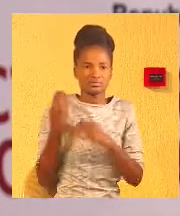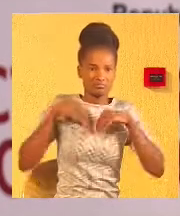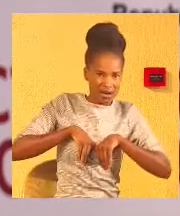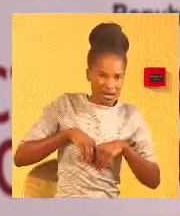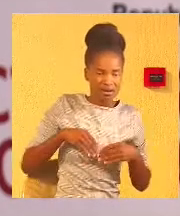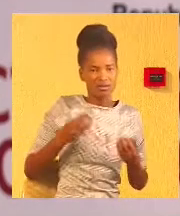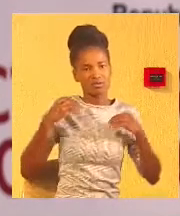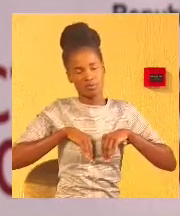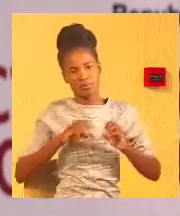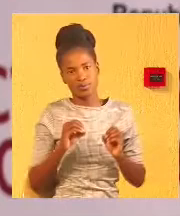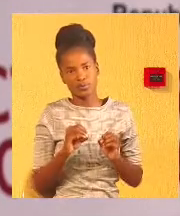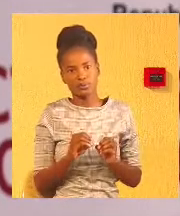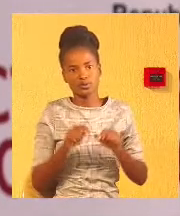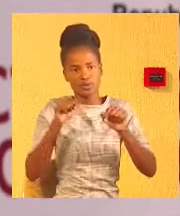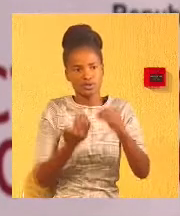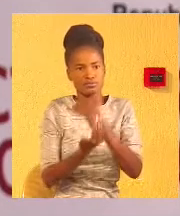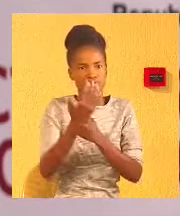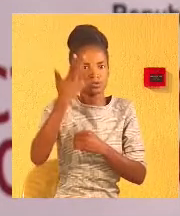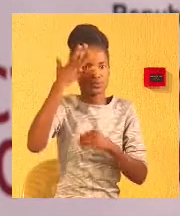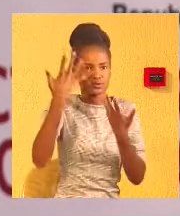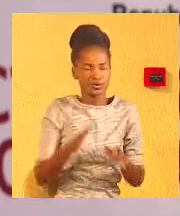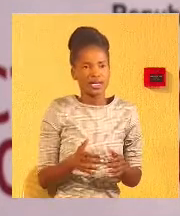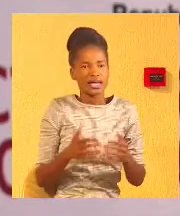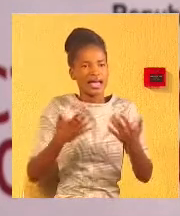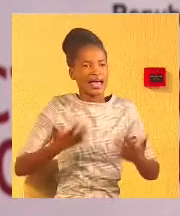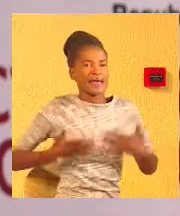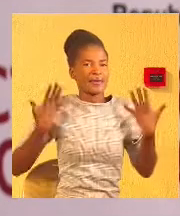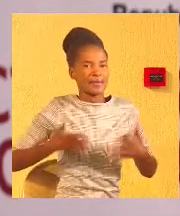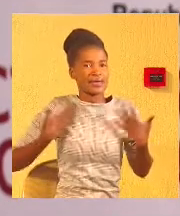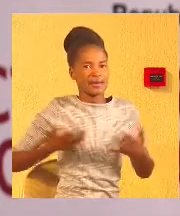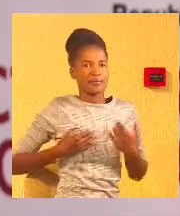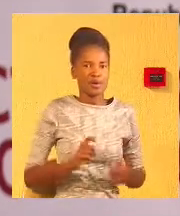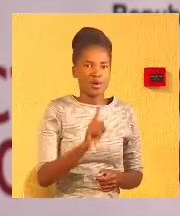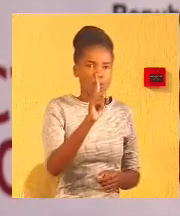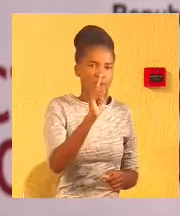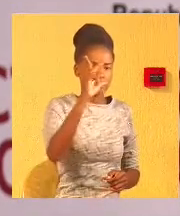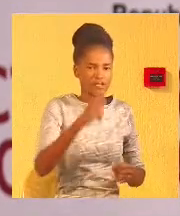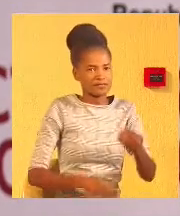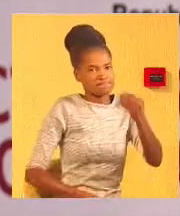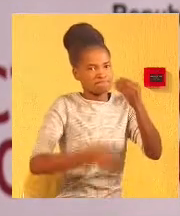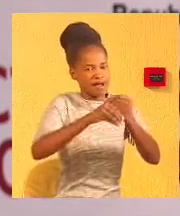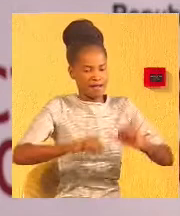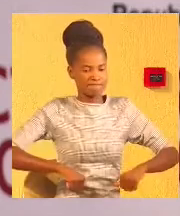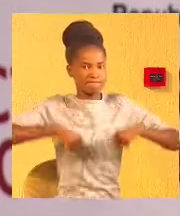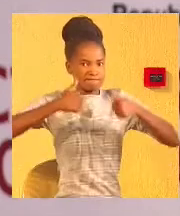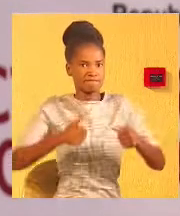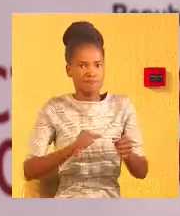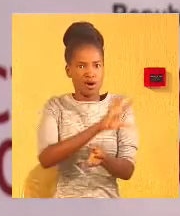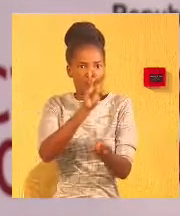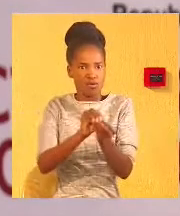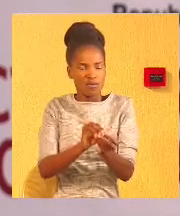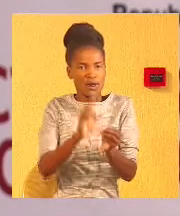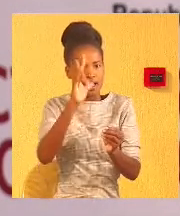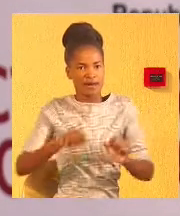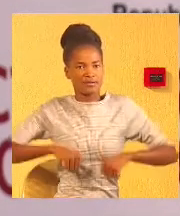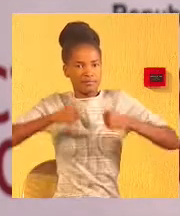health update for this morning. The good news, we have 1 recovery, so in total we have 7 and 9 that